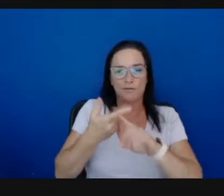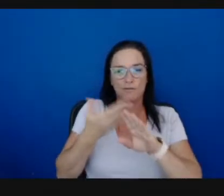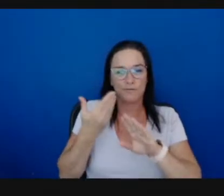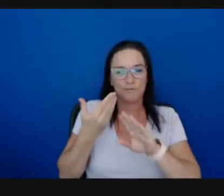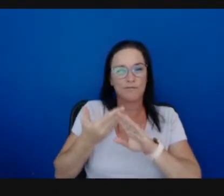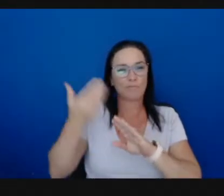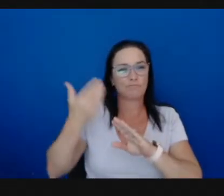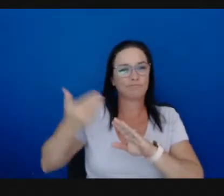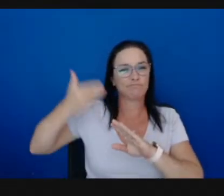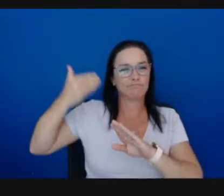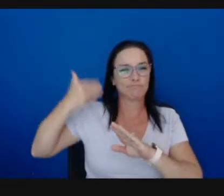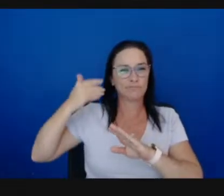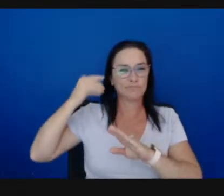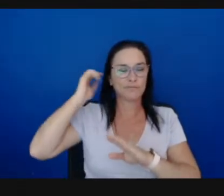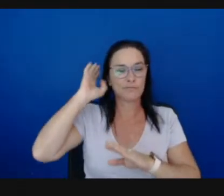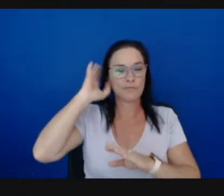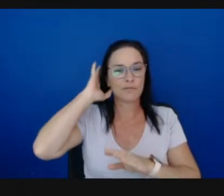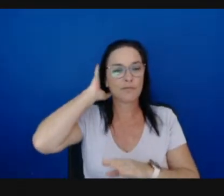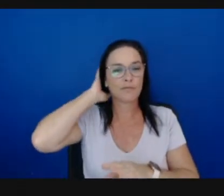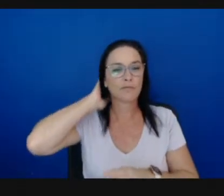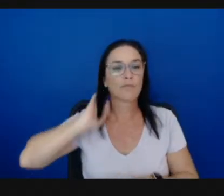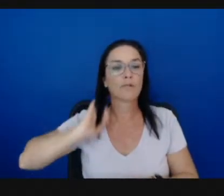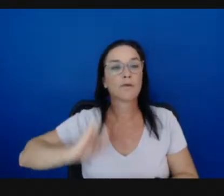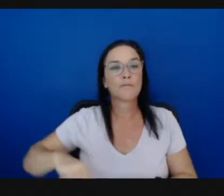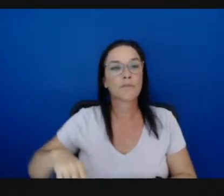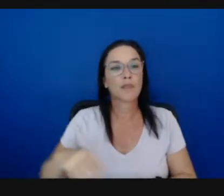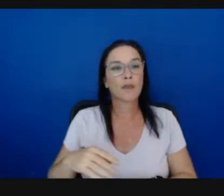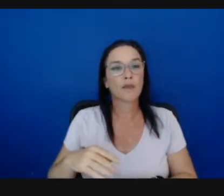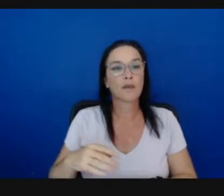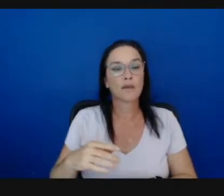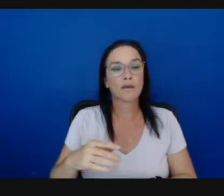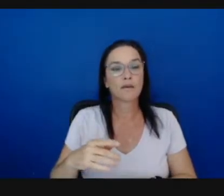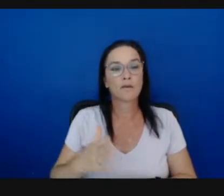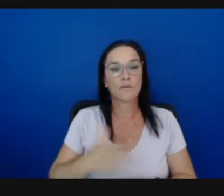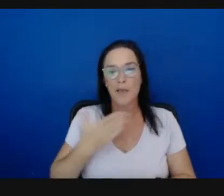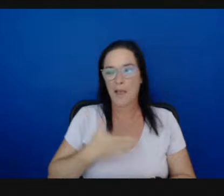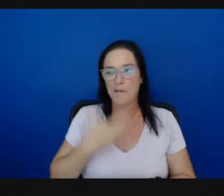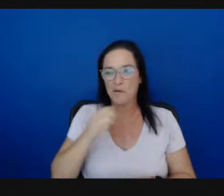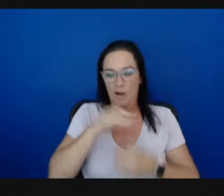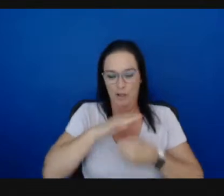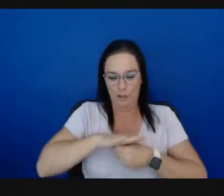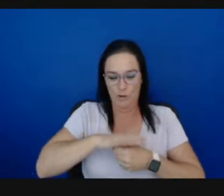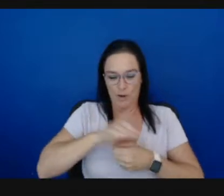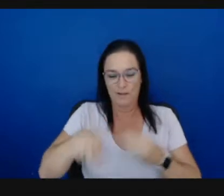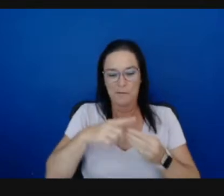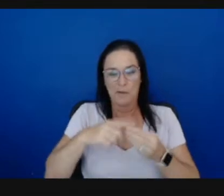that. And yeah, at least we're not stressed about the volcano right now.